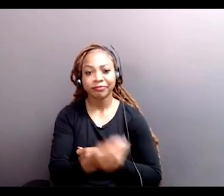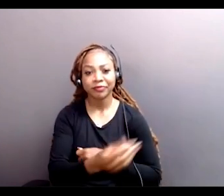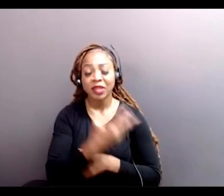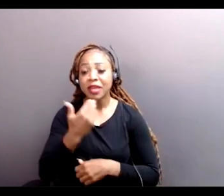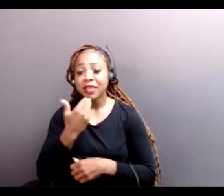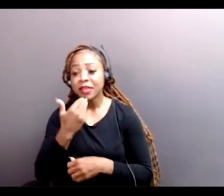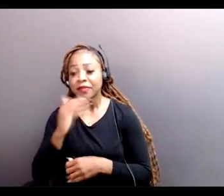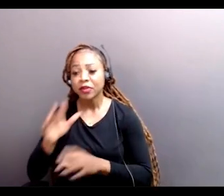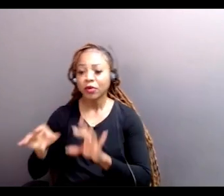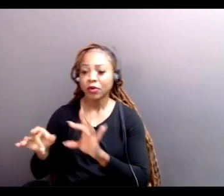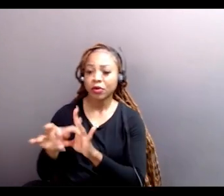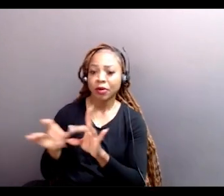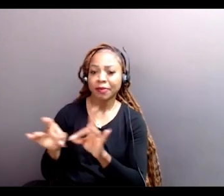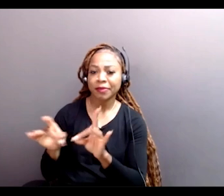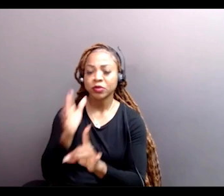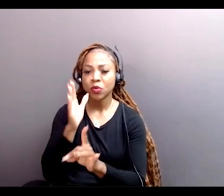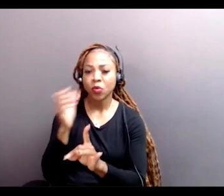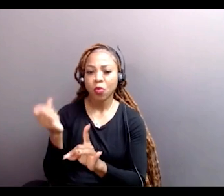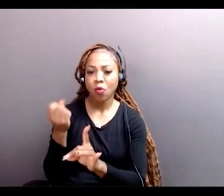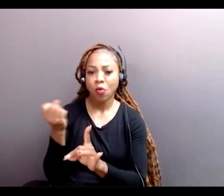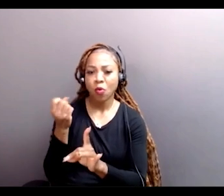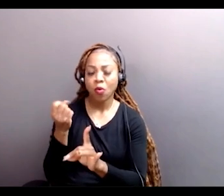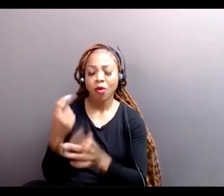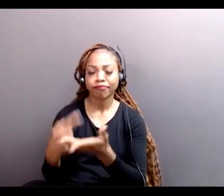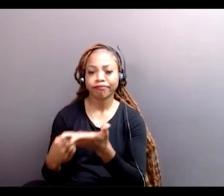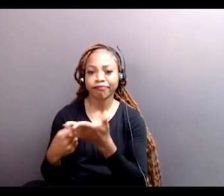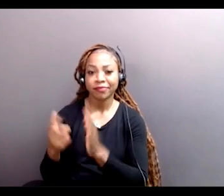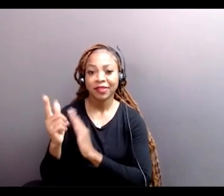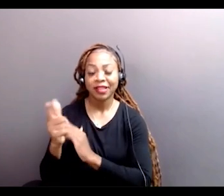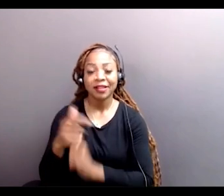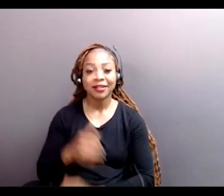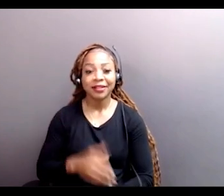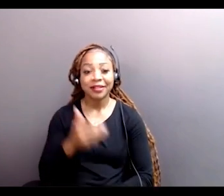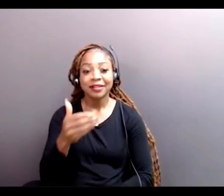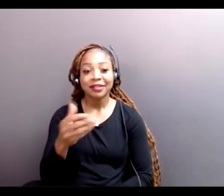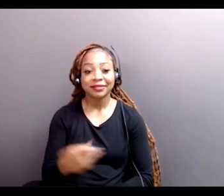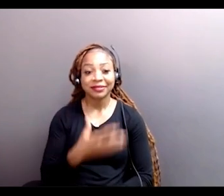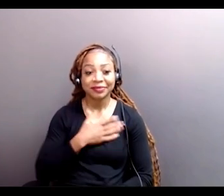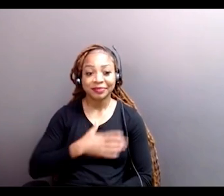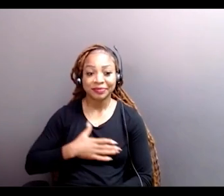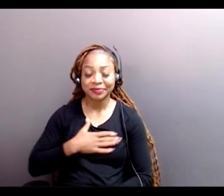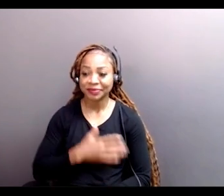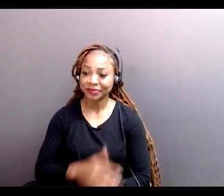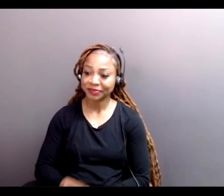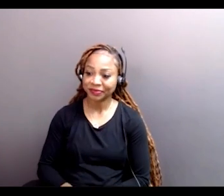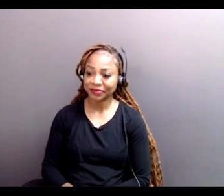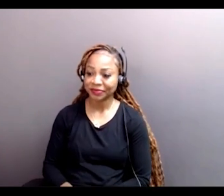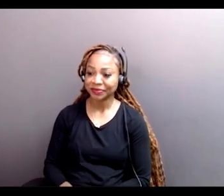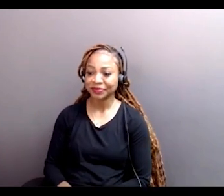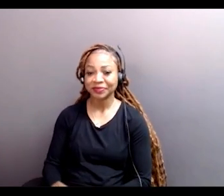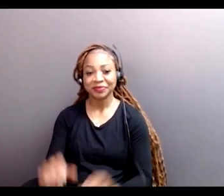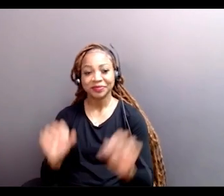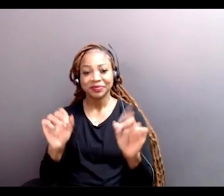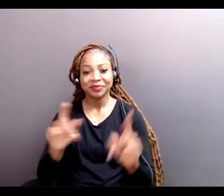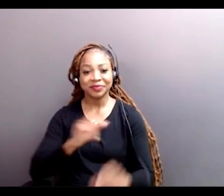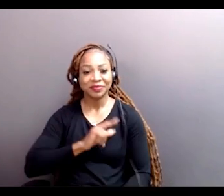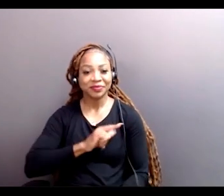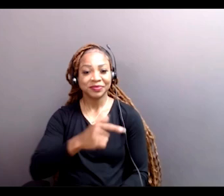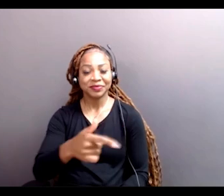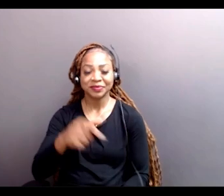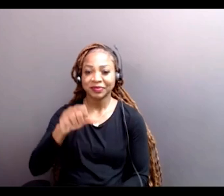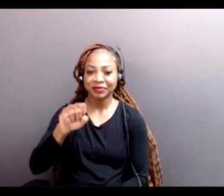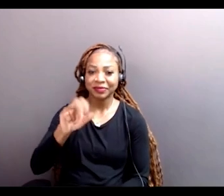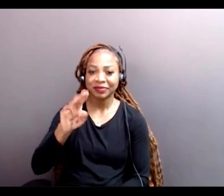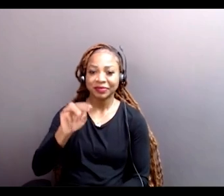comments in the chat. We'll get back to those. So next slide, please. All right, I'll turn this over to